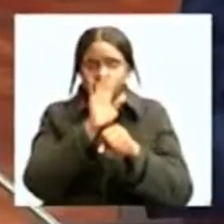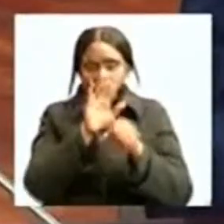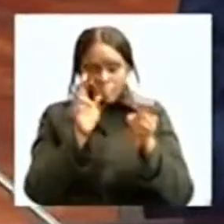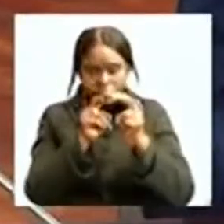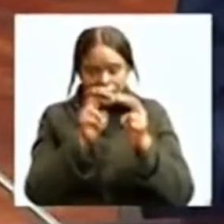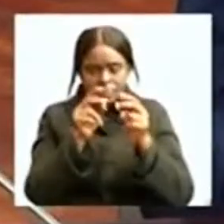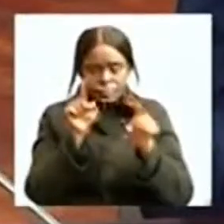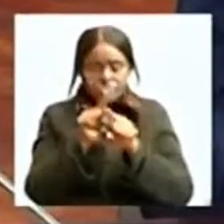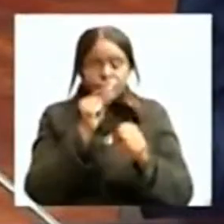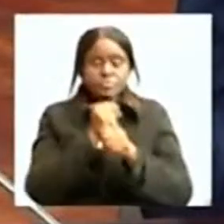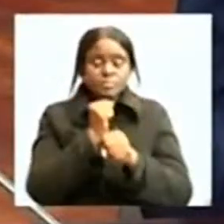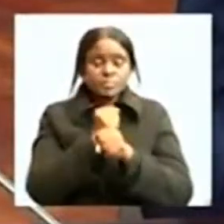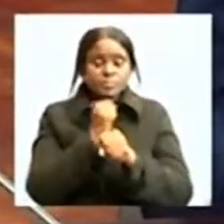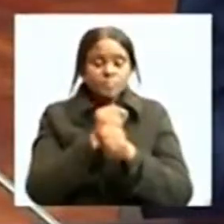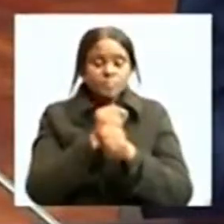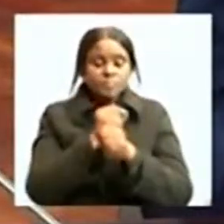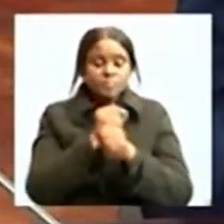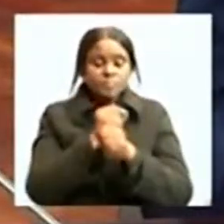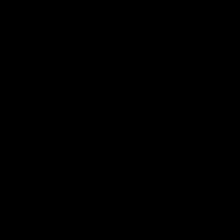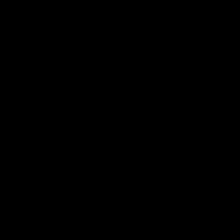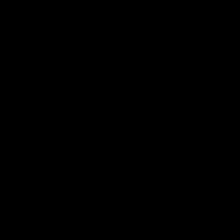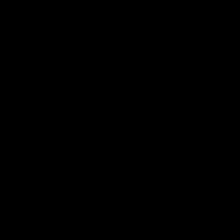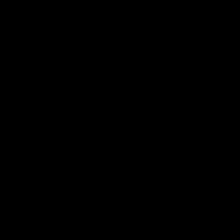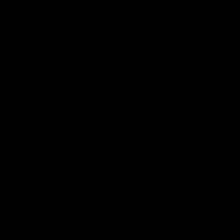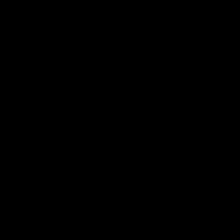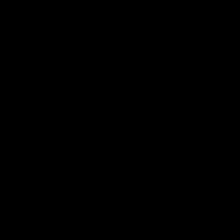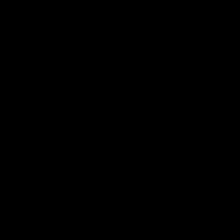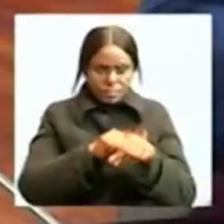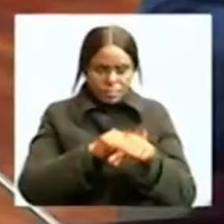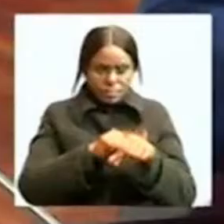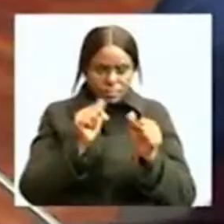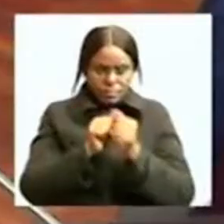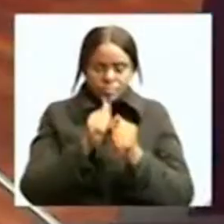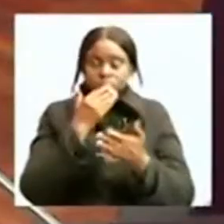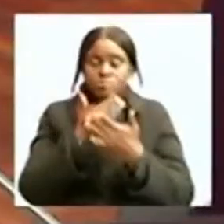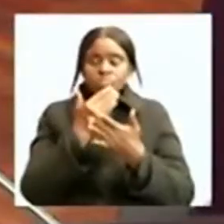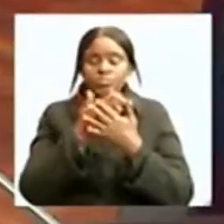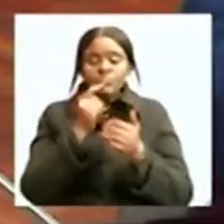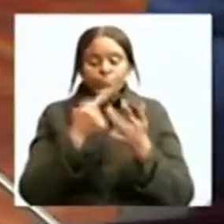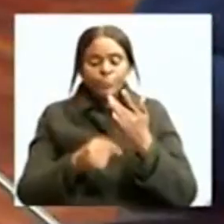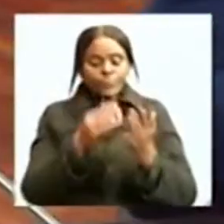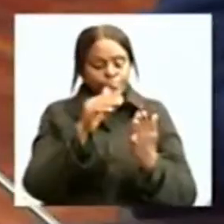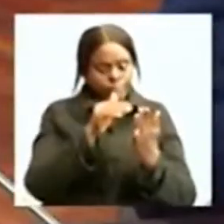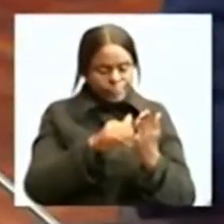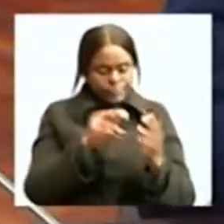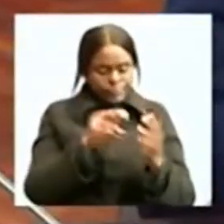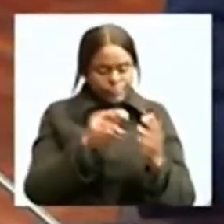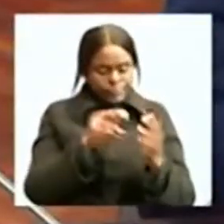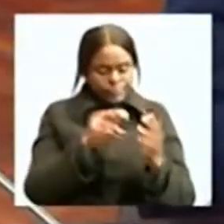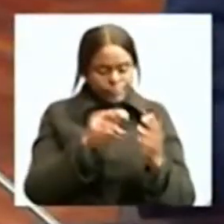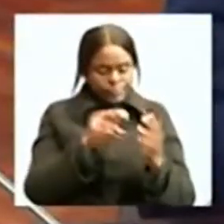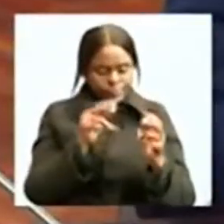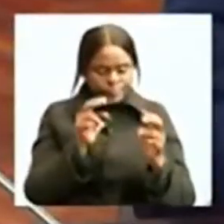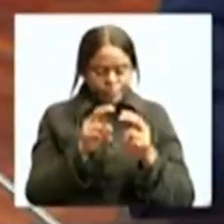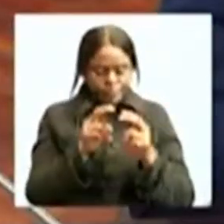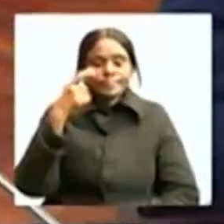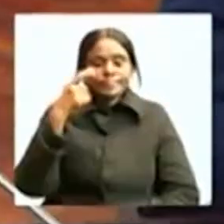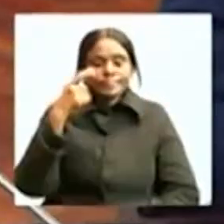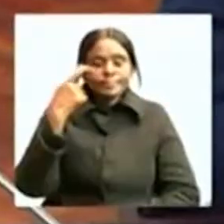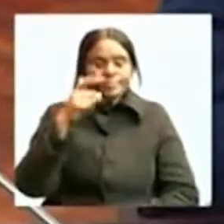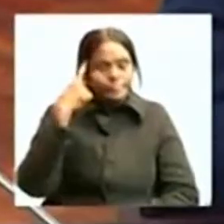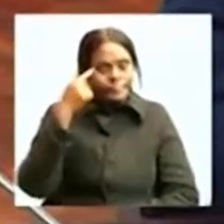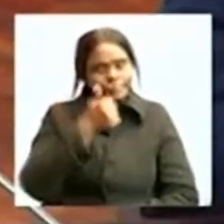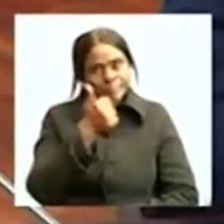are executed in specific timelines and milestones, outline the procurement contracts with for